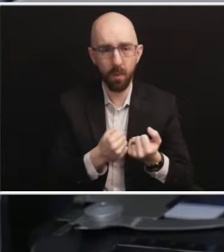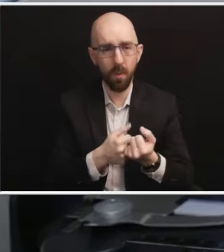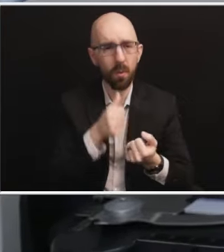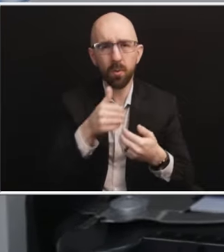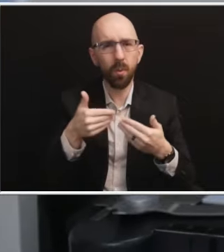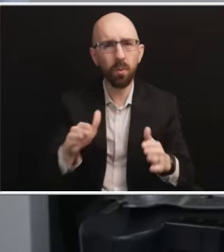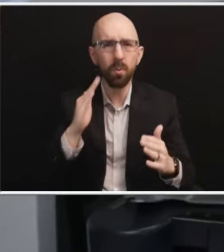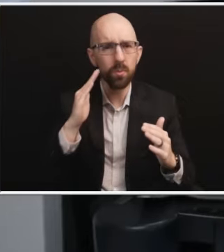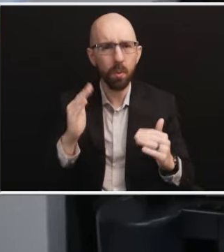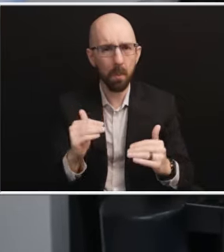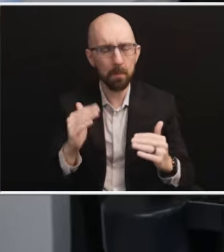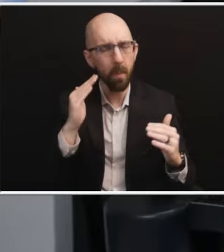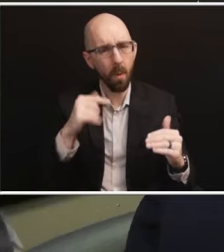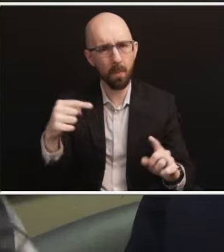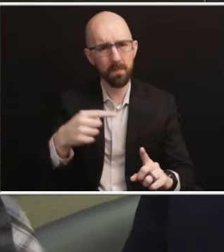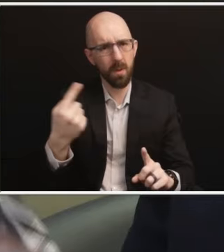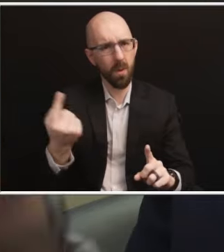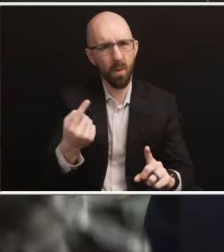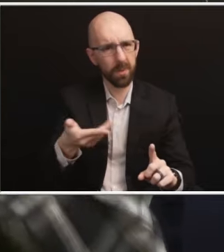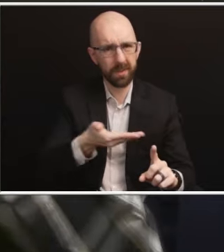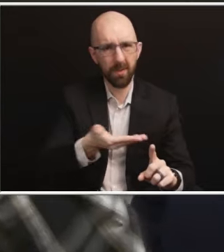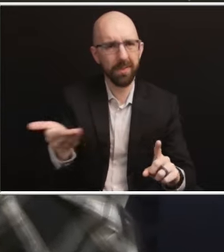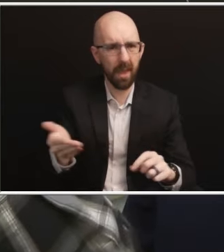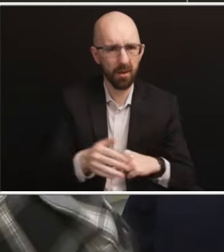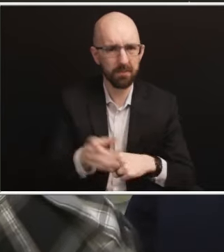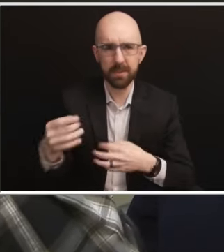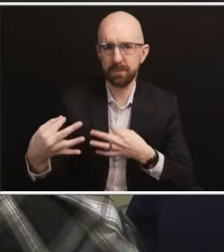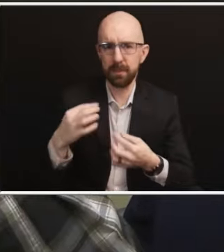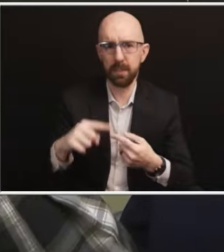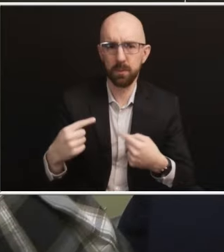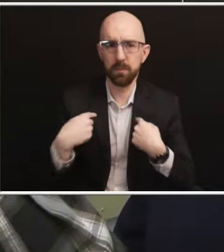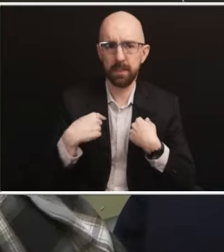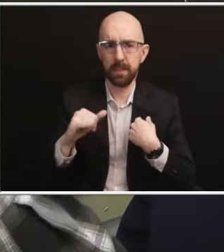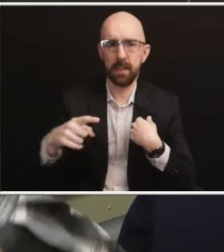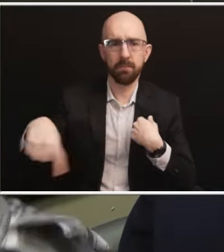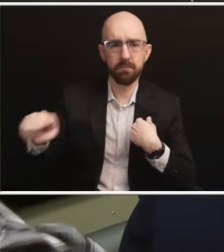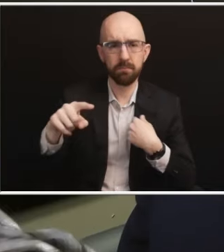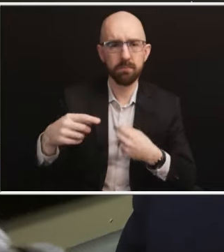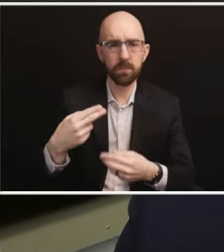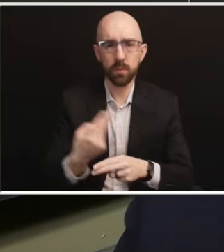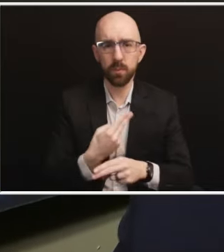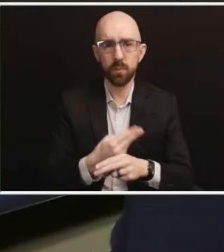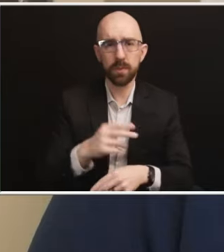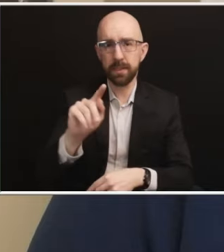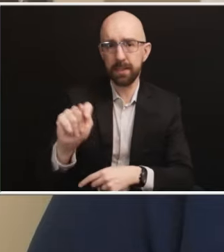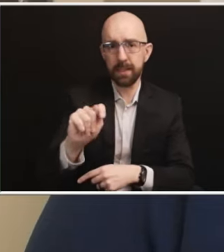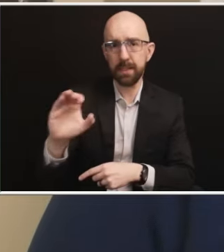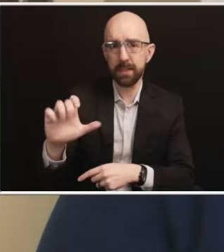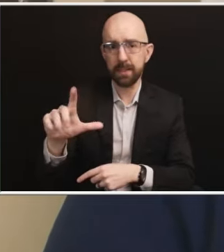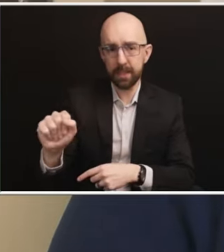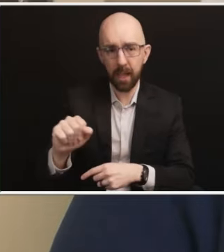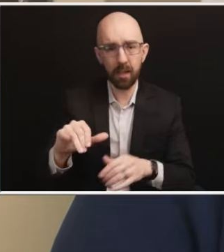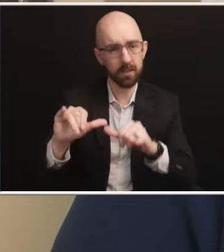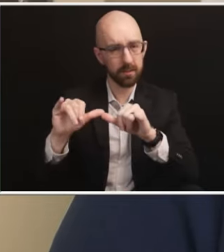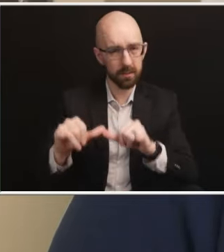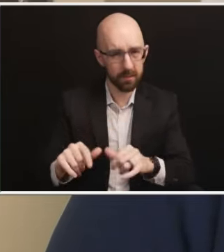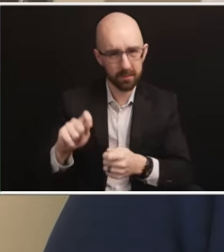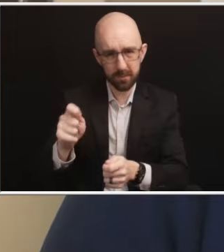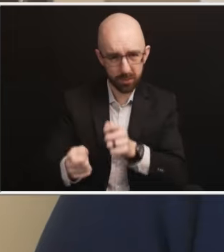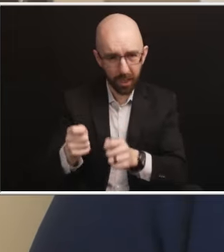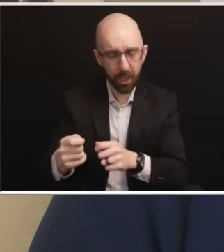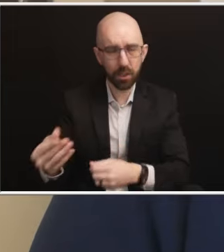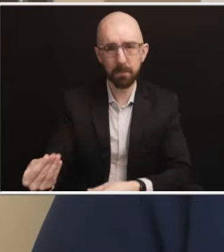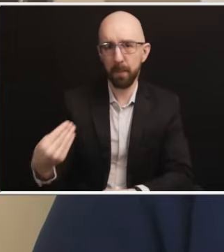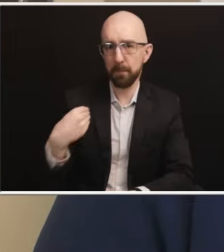Hope is always out there. He explained to me that they, extracted T cells, re-engineered them, put them back in, and then those